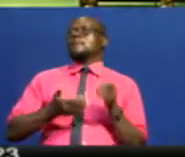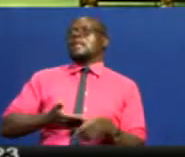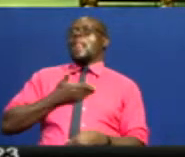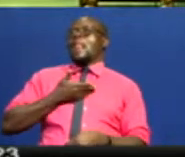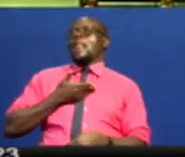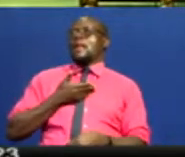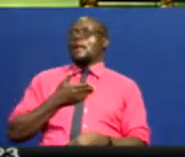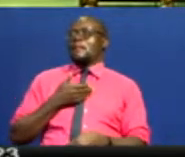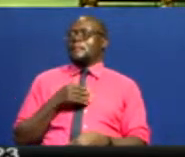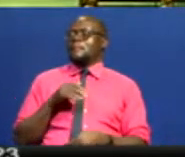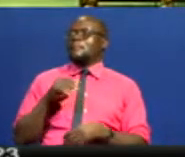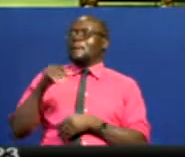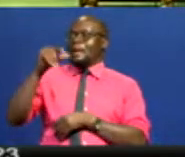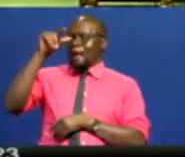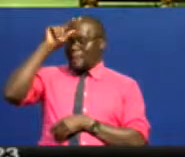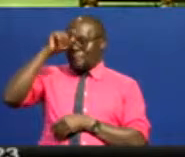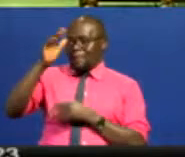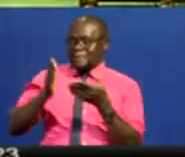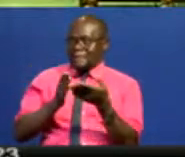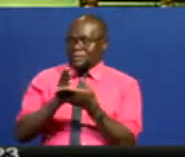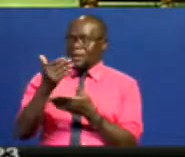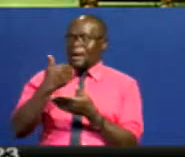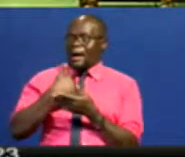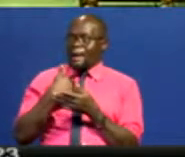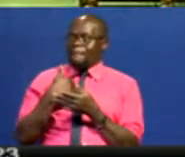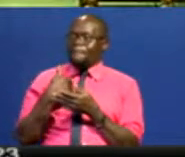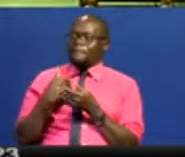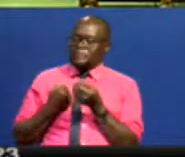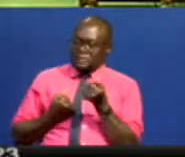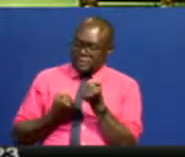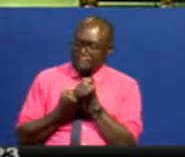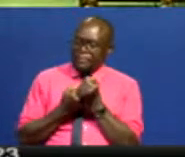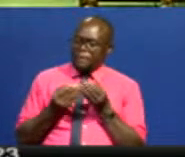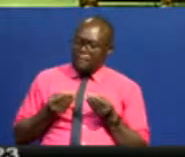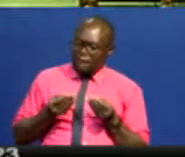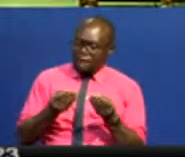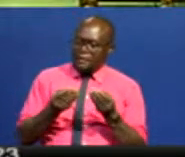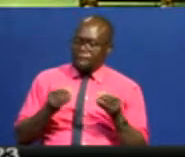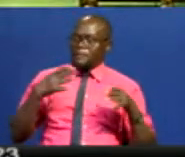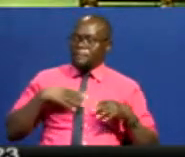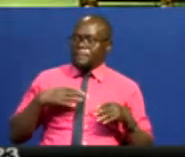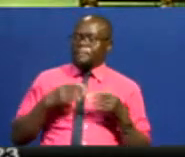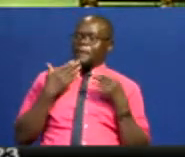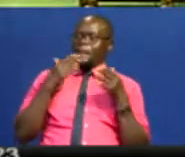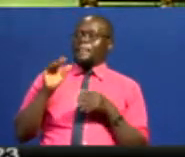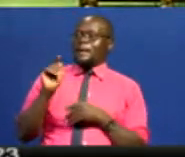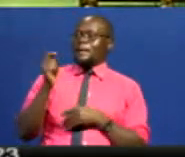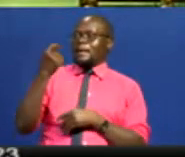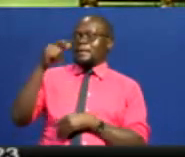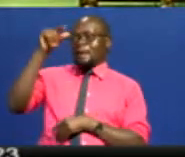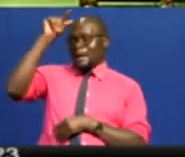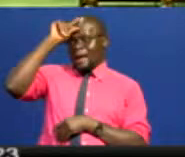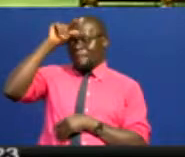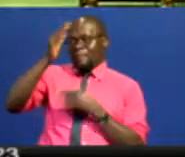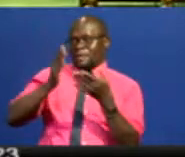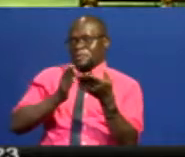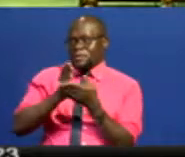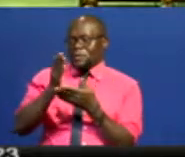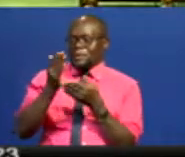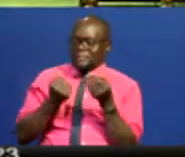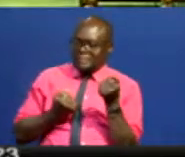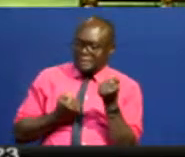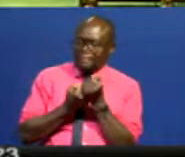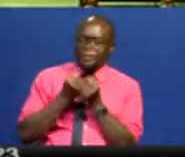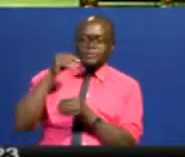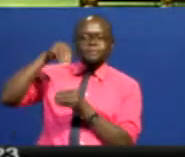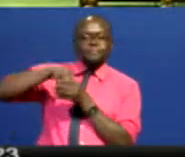vacate its duty to ensure that it has fed its population. I want to laud the Kenyan government for ensuring that they have invested